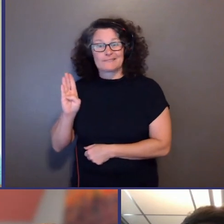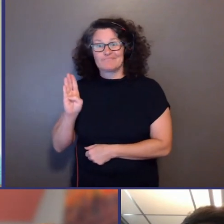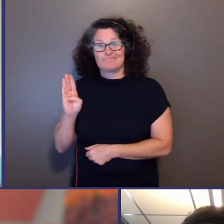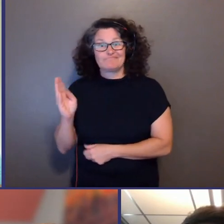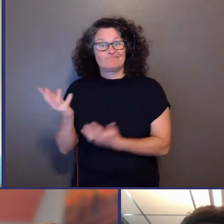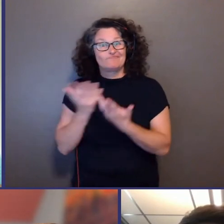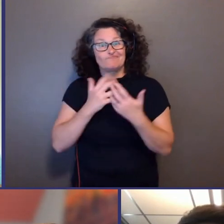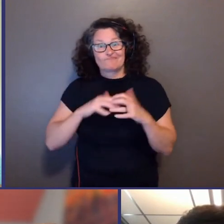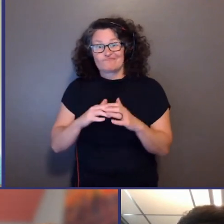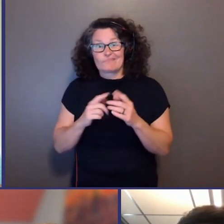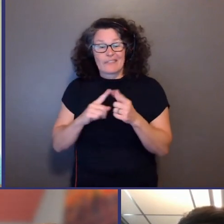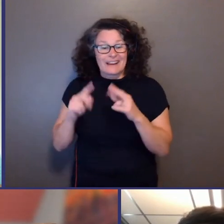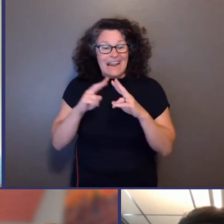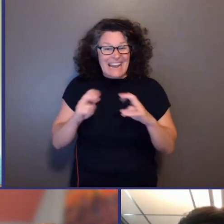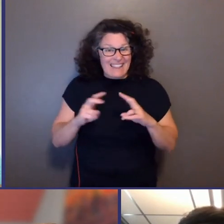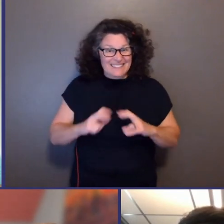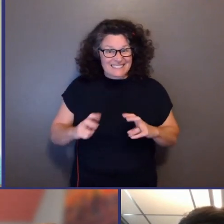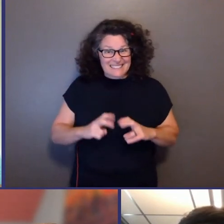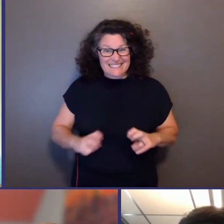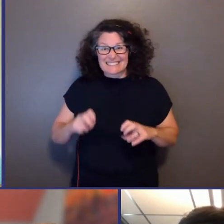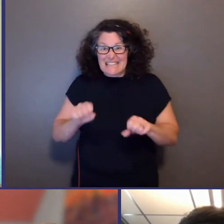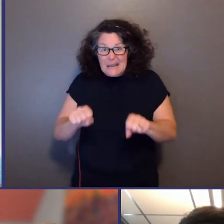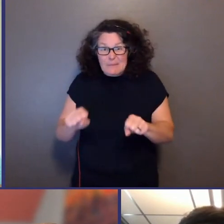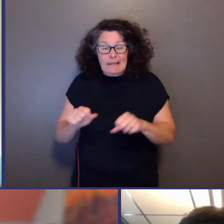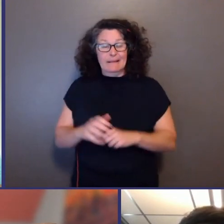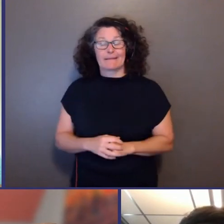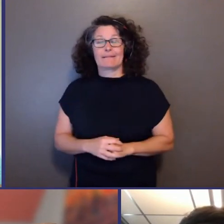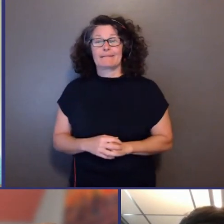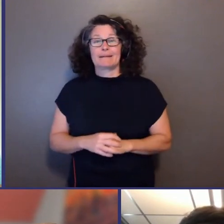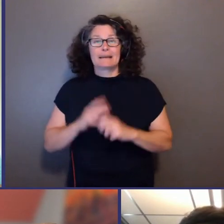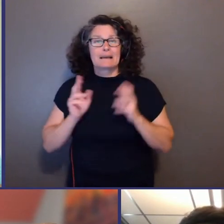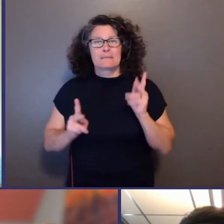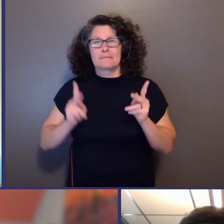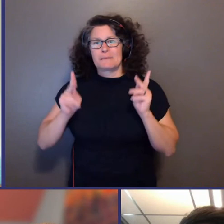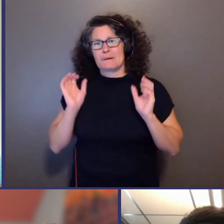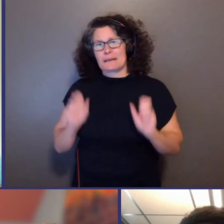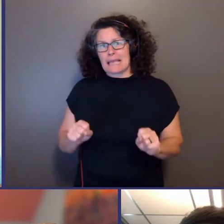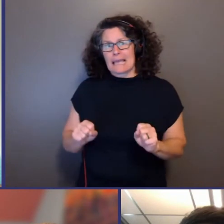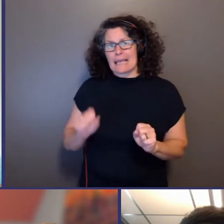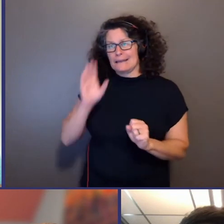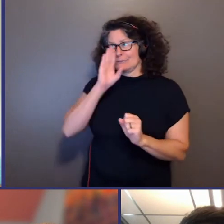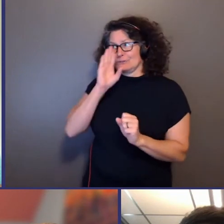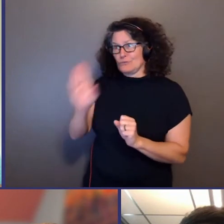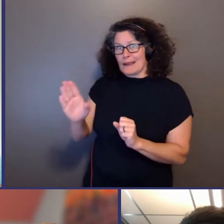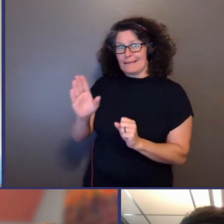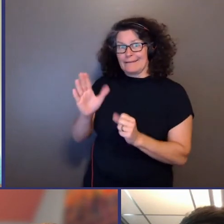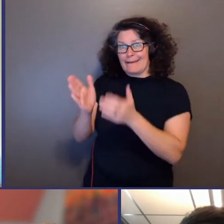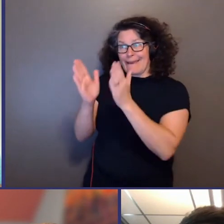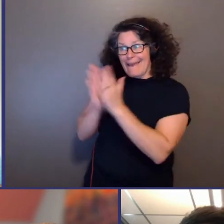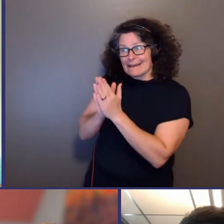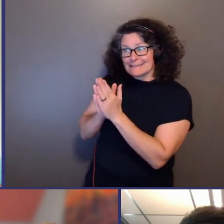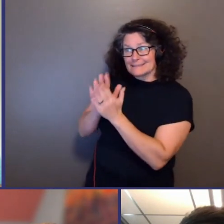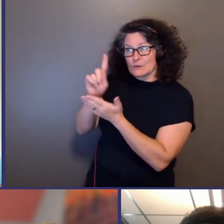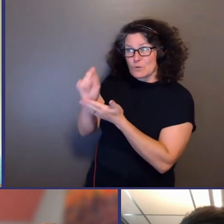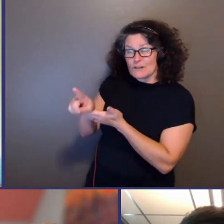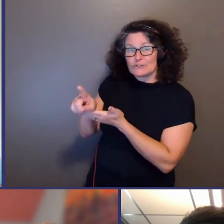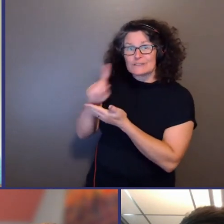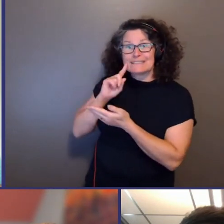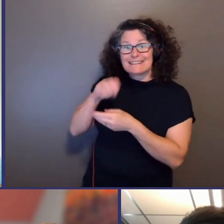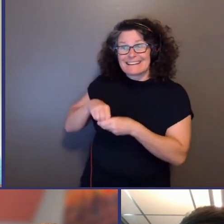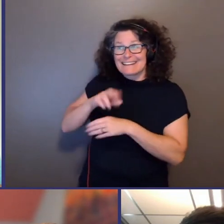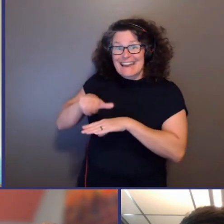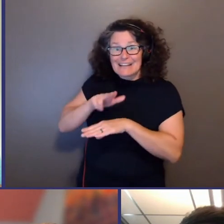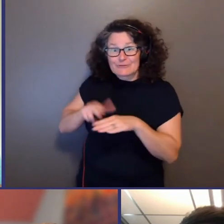like analysis capability. People will be able to directly and ask questions in a natural language